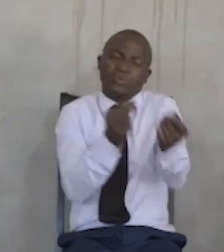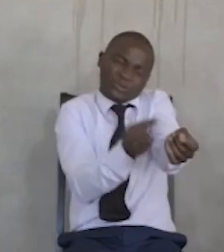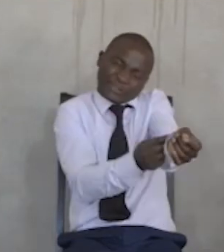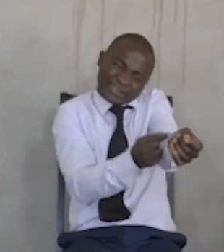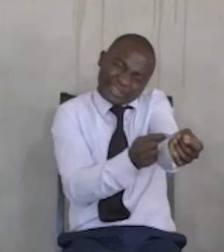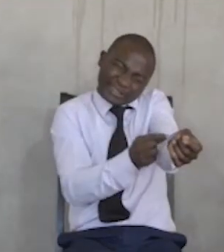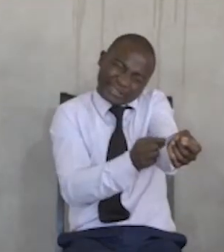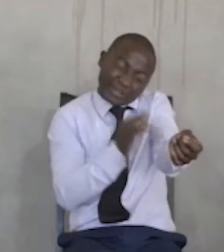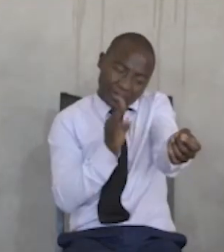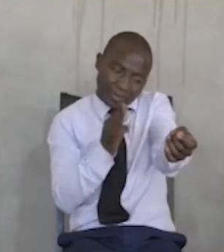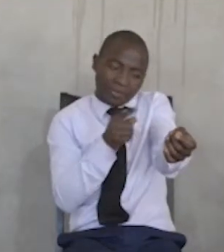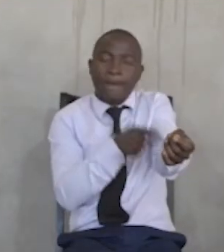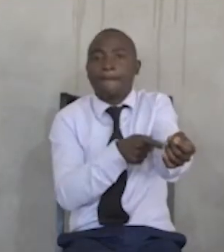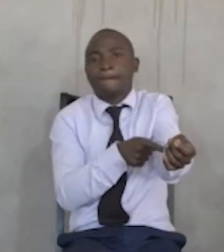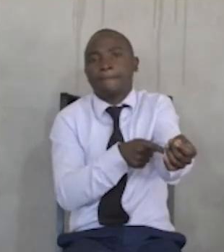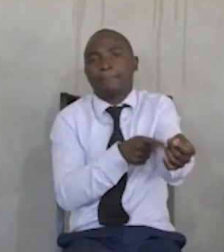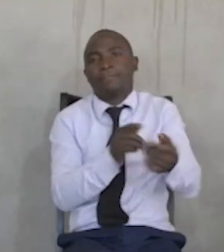with such